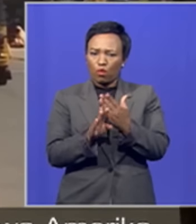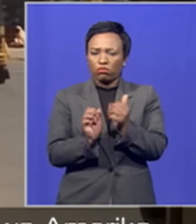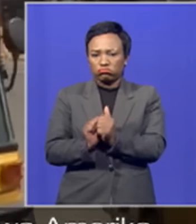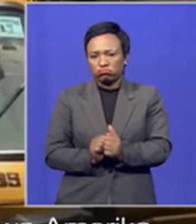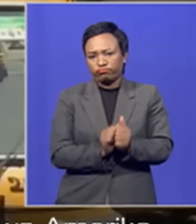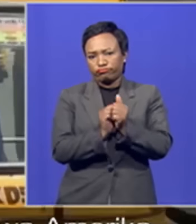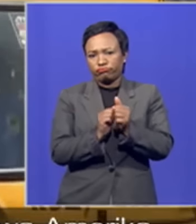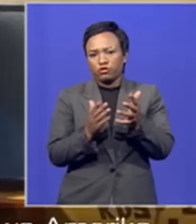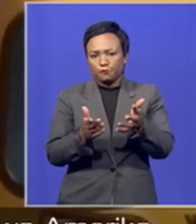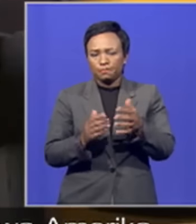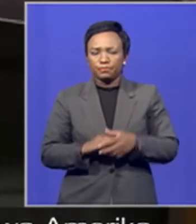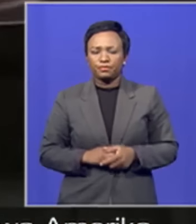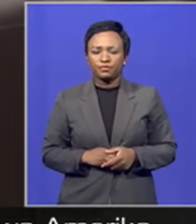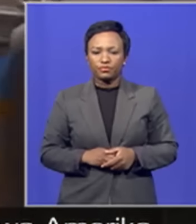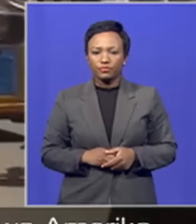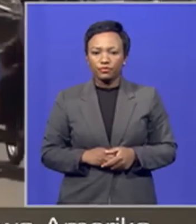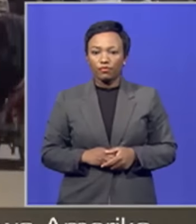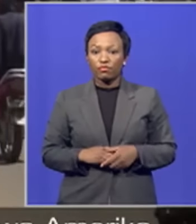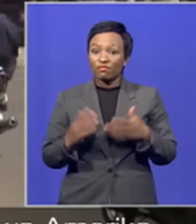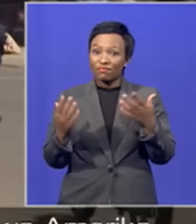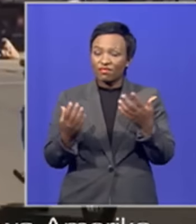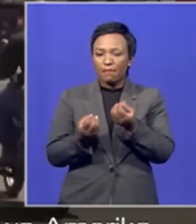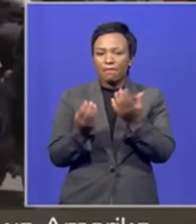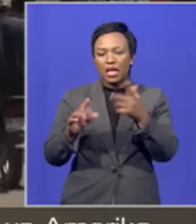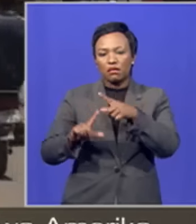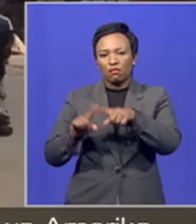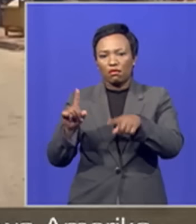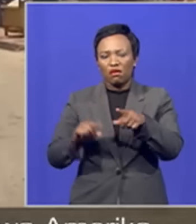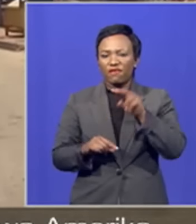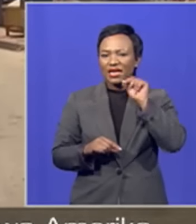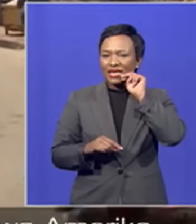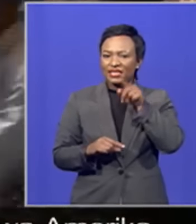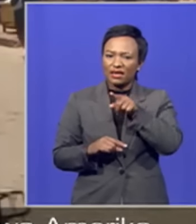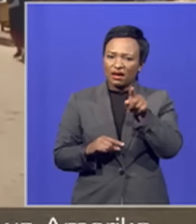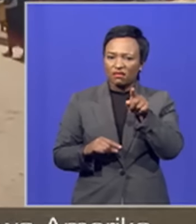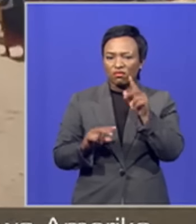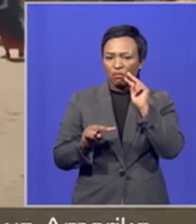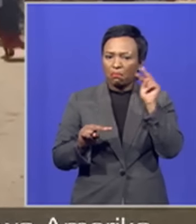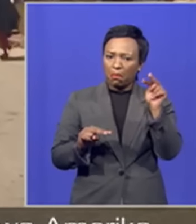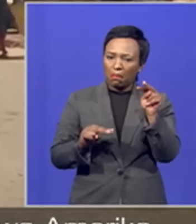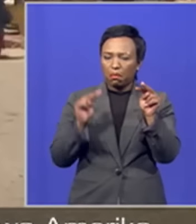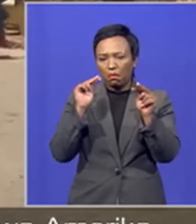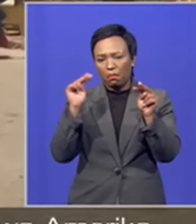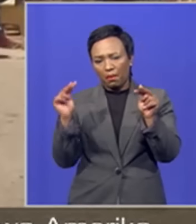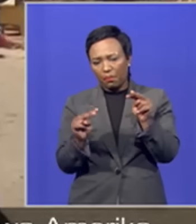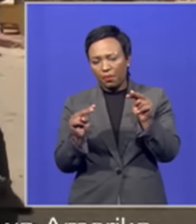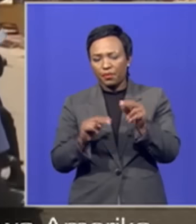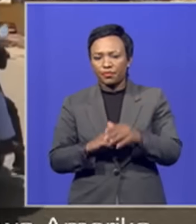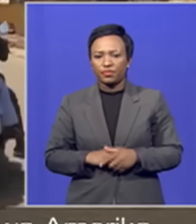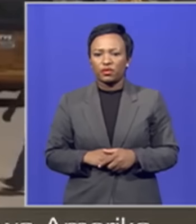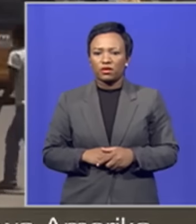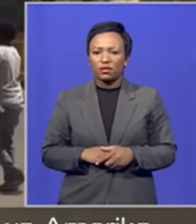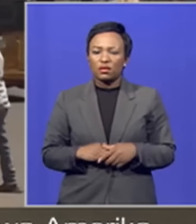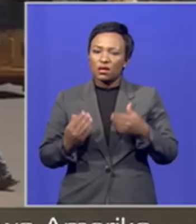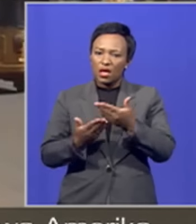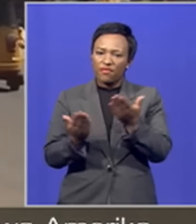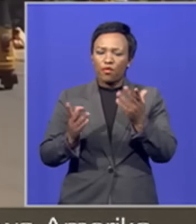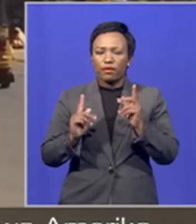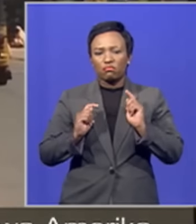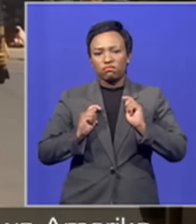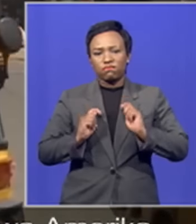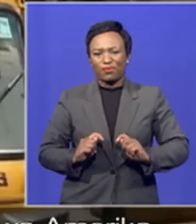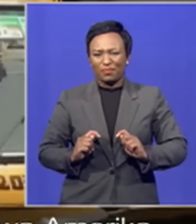fight. Kgato eno e bakile maikutlo a farologaneng kwa Nigeria. Everybody's tired. I think it's time for it to stop. If